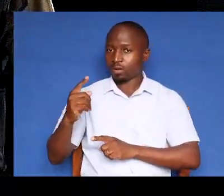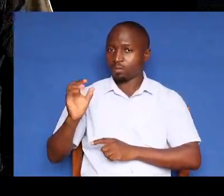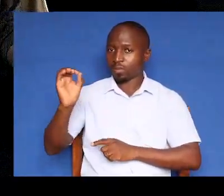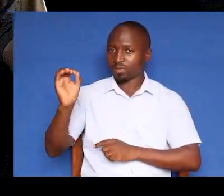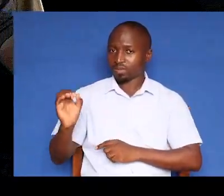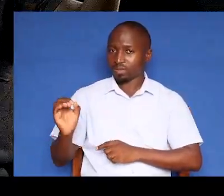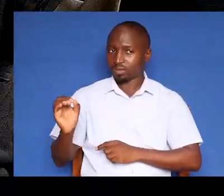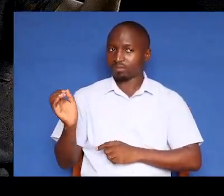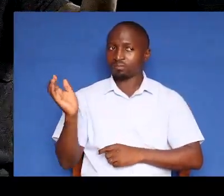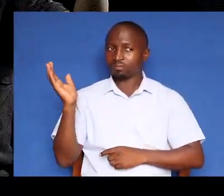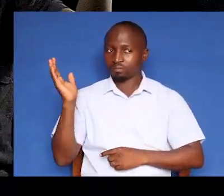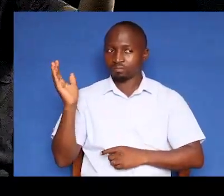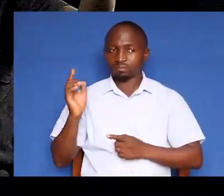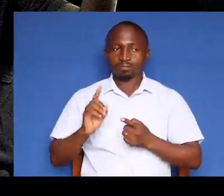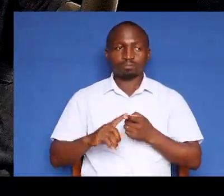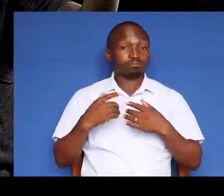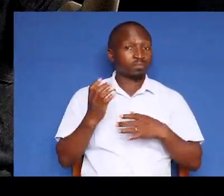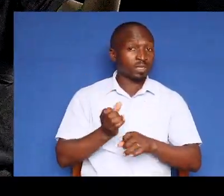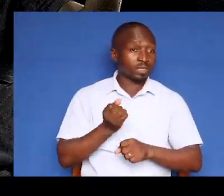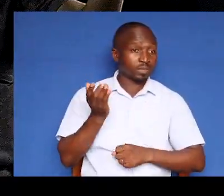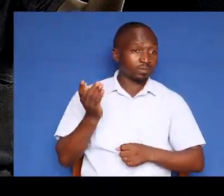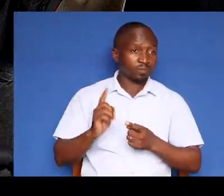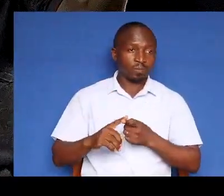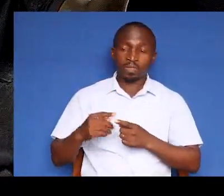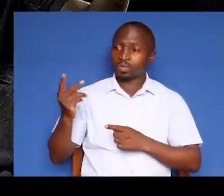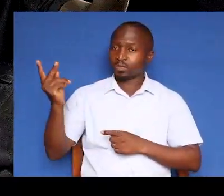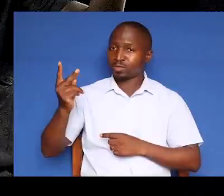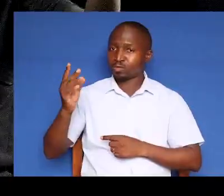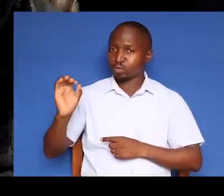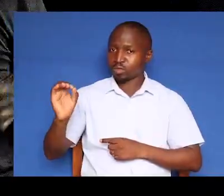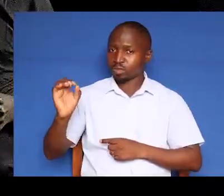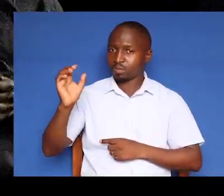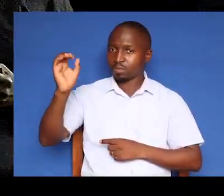Here we get 20%.